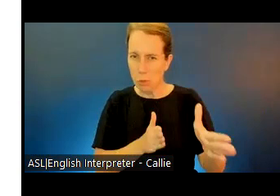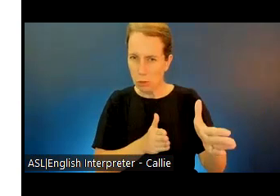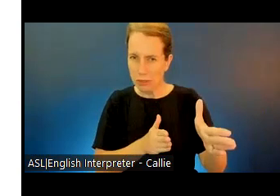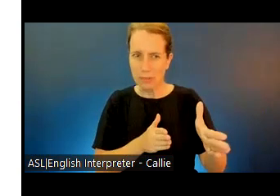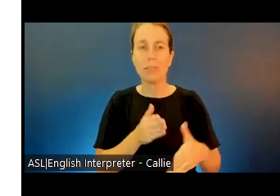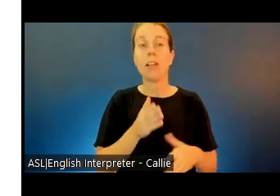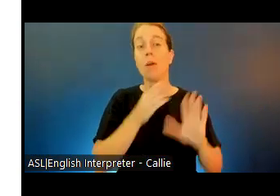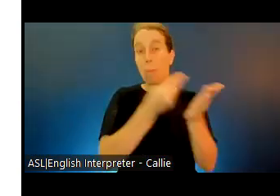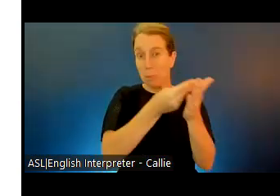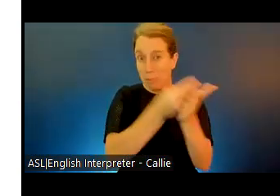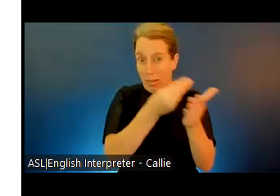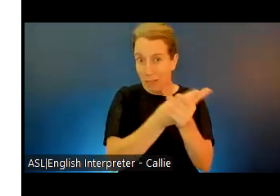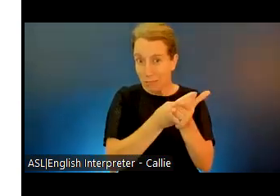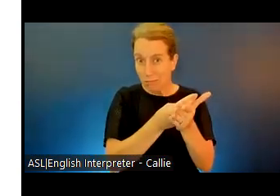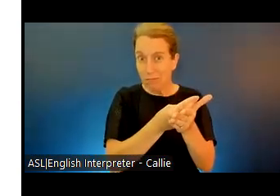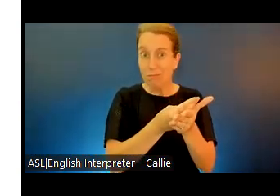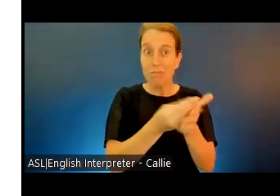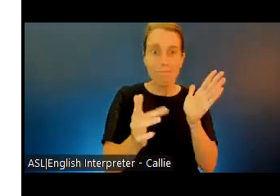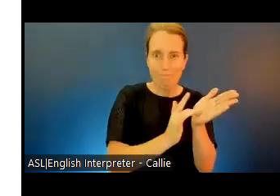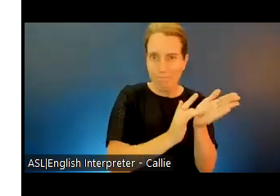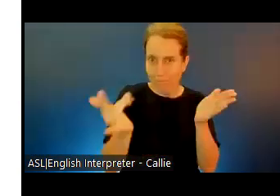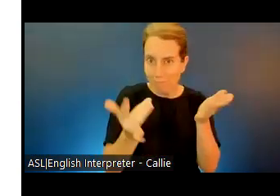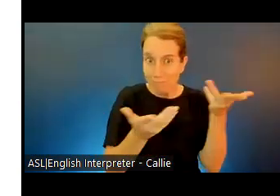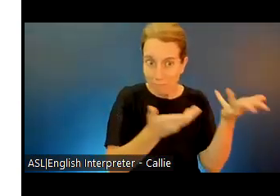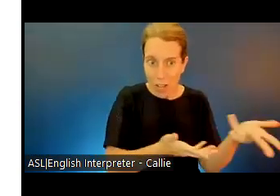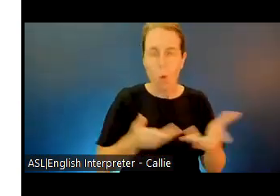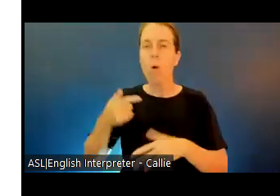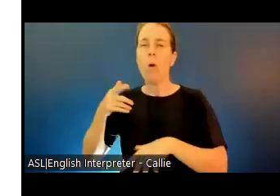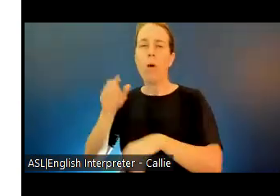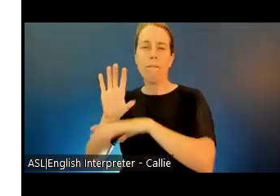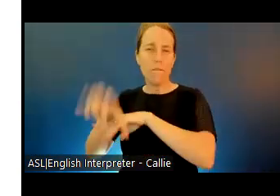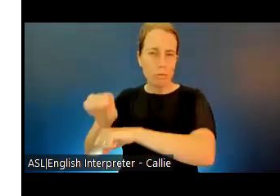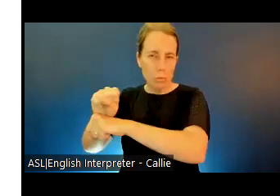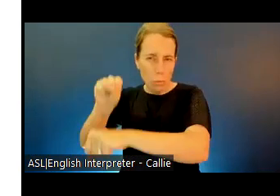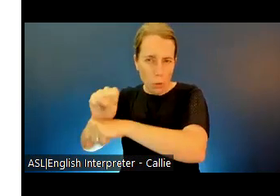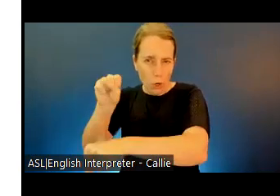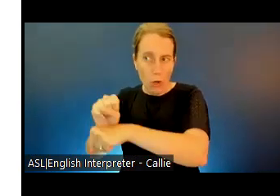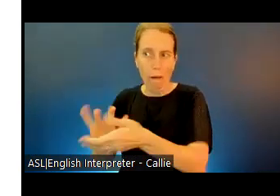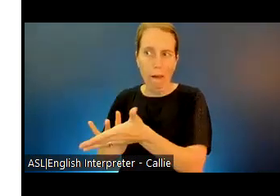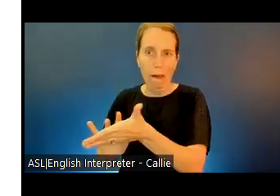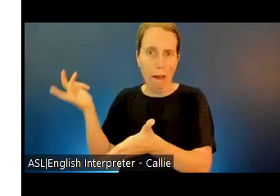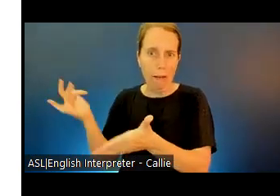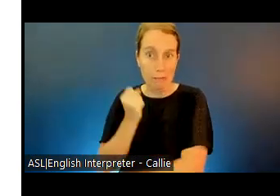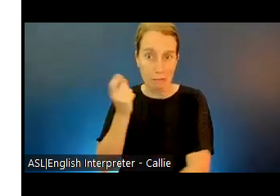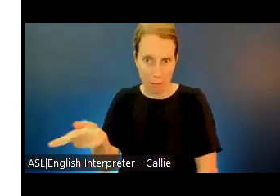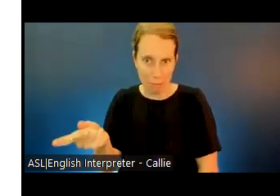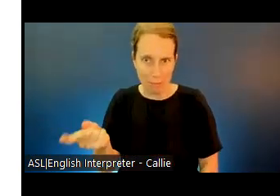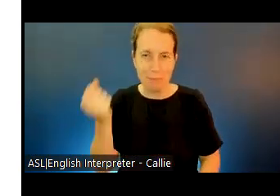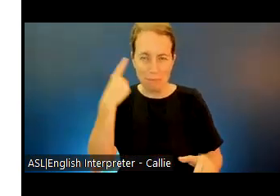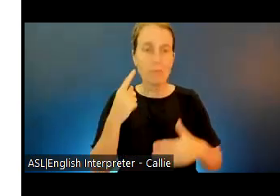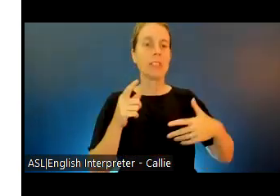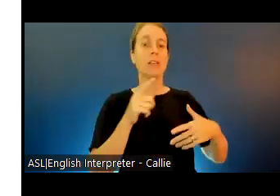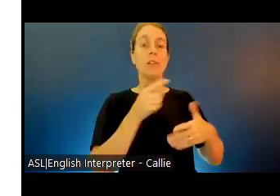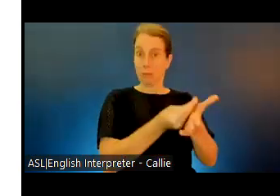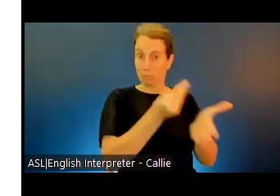labor-activity exploitation. So for financial exploitation, you can think of, again, some more obvious examples where somebody is improperly,